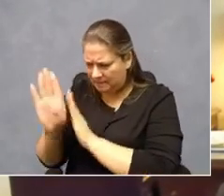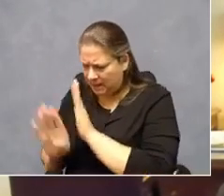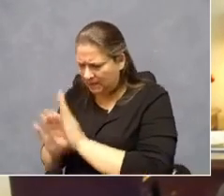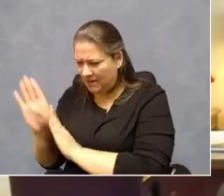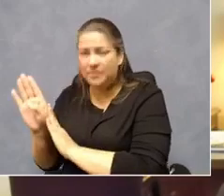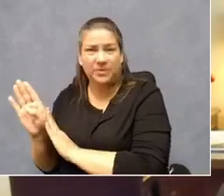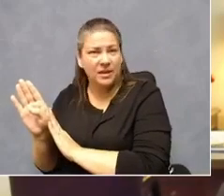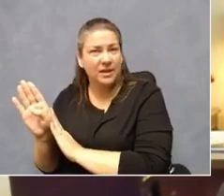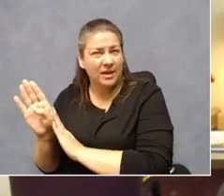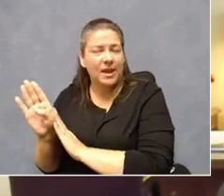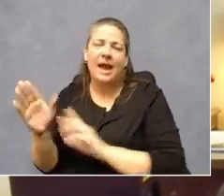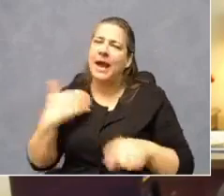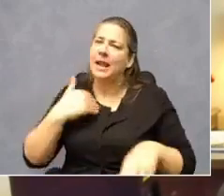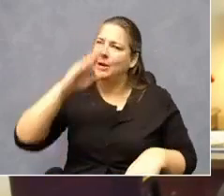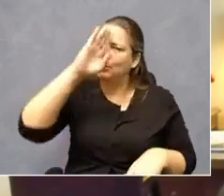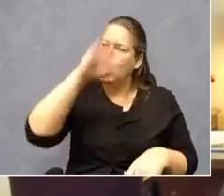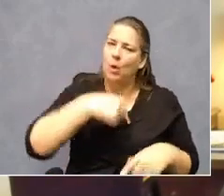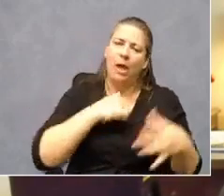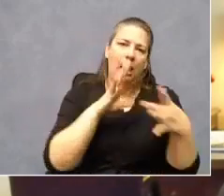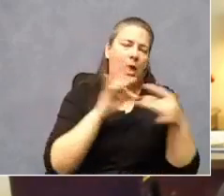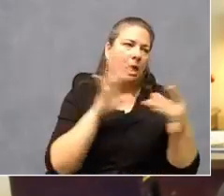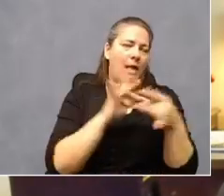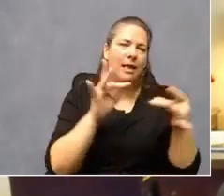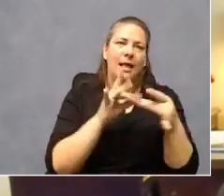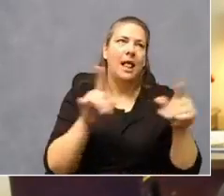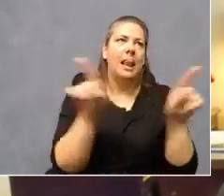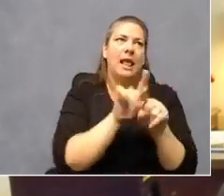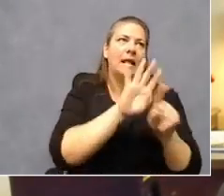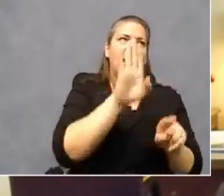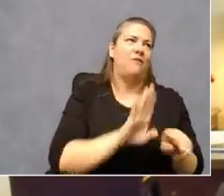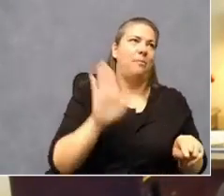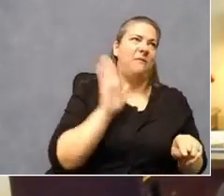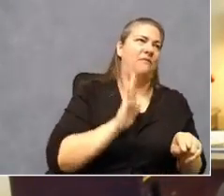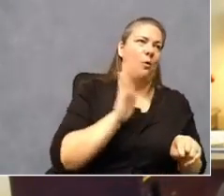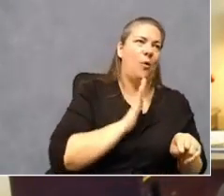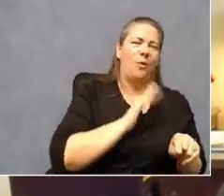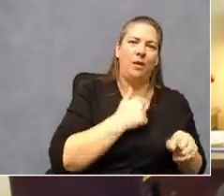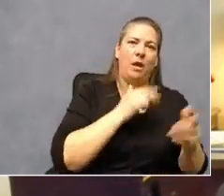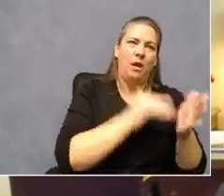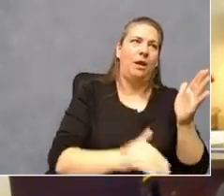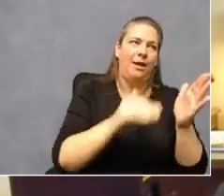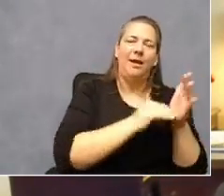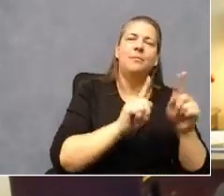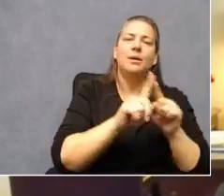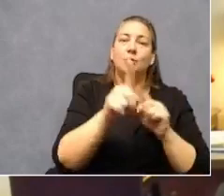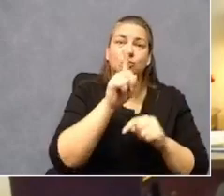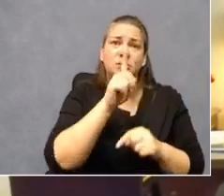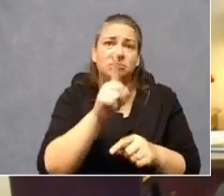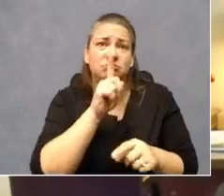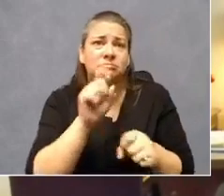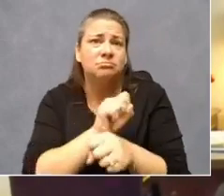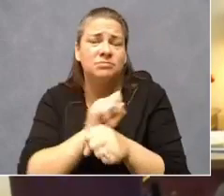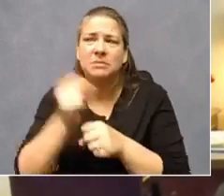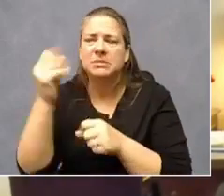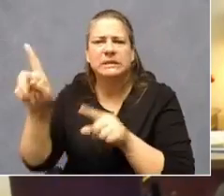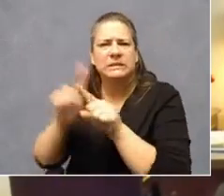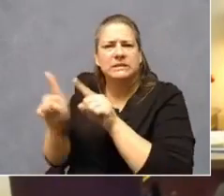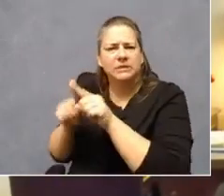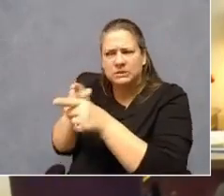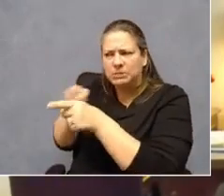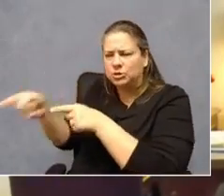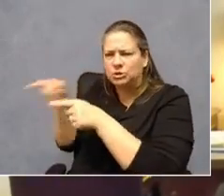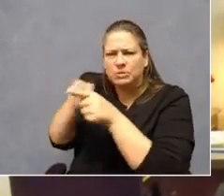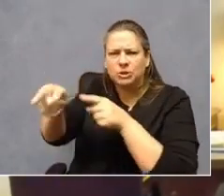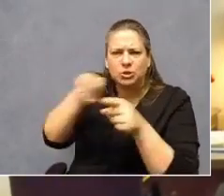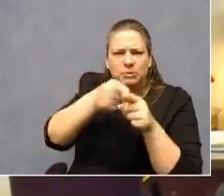far too often, but gerontologists, medical ethicists, keeping us focused on what is important, and that